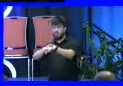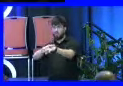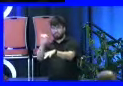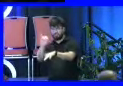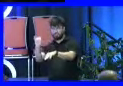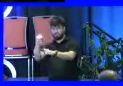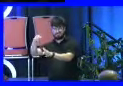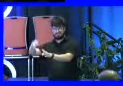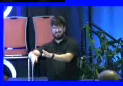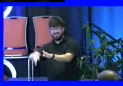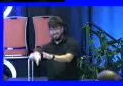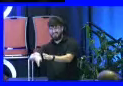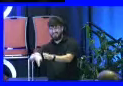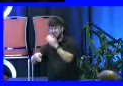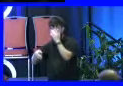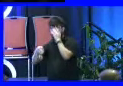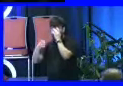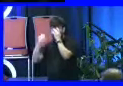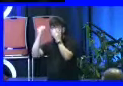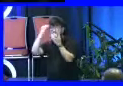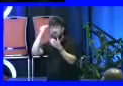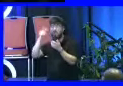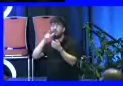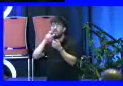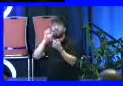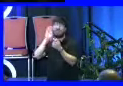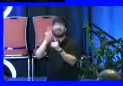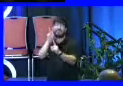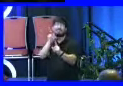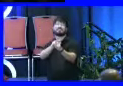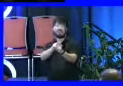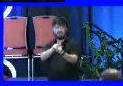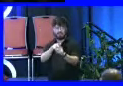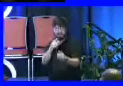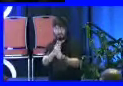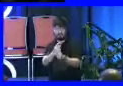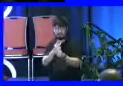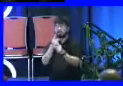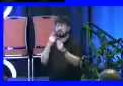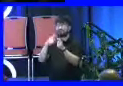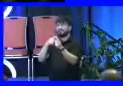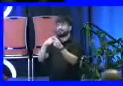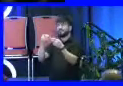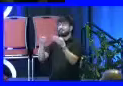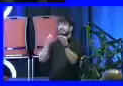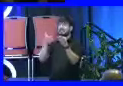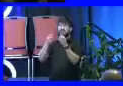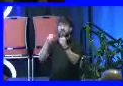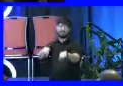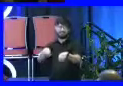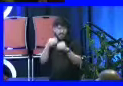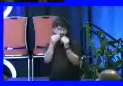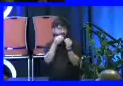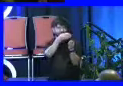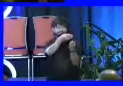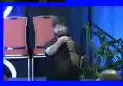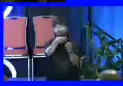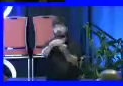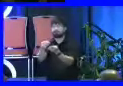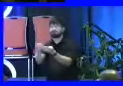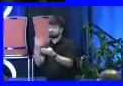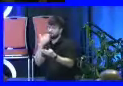know who to auto assign to, right? And so the services can be delivered appropriately.